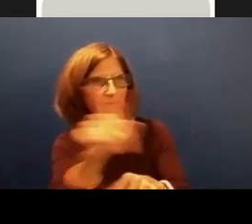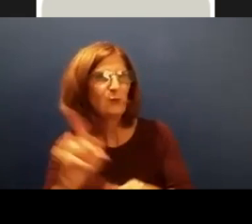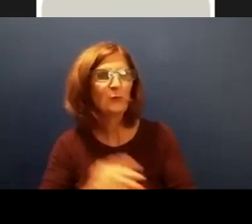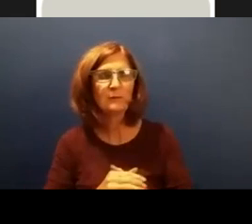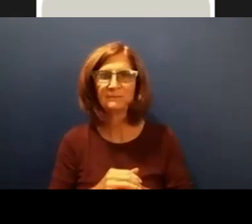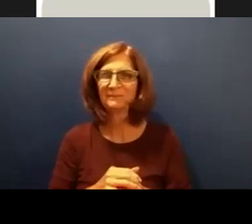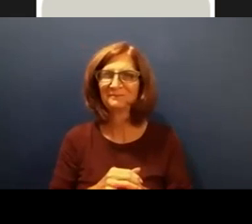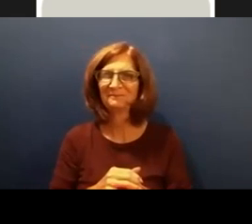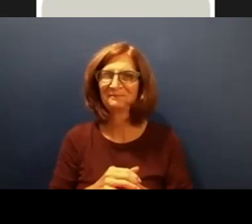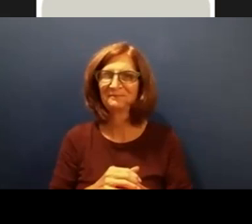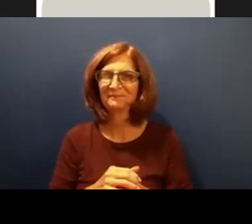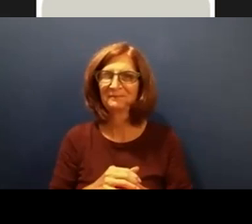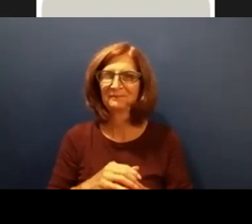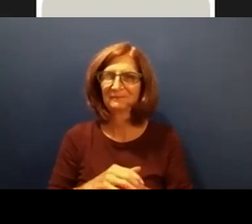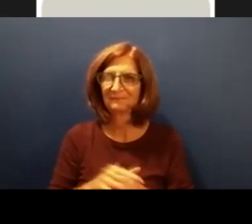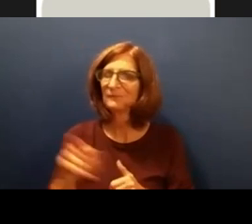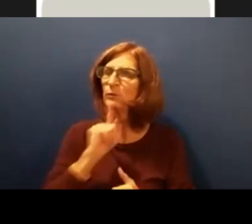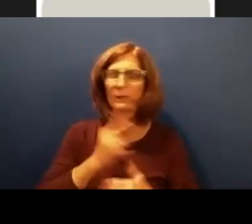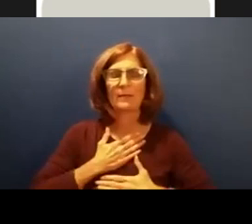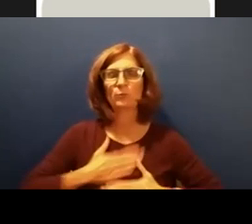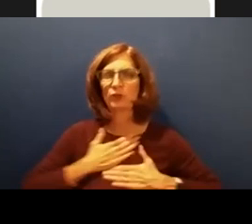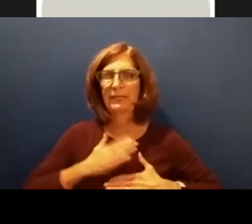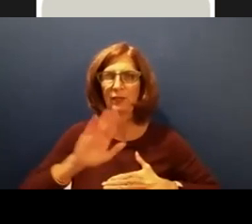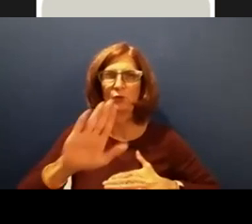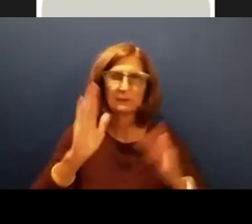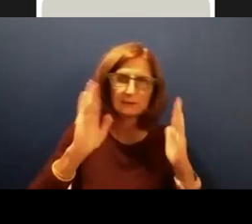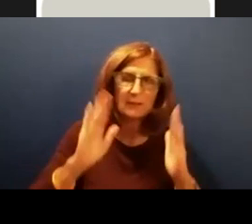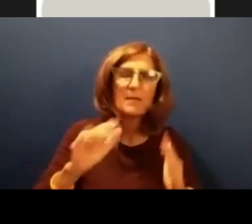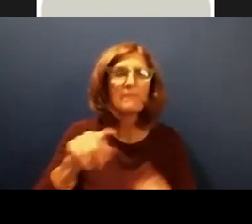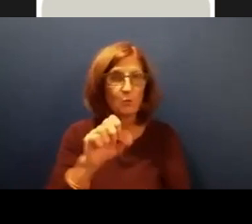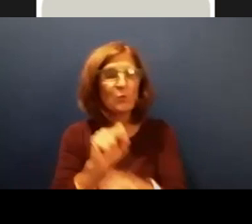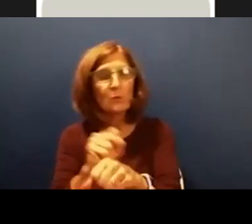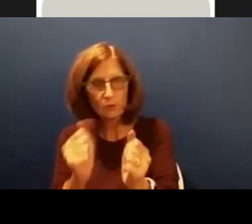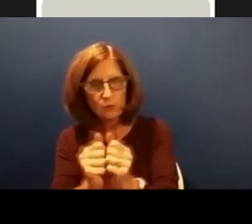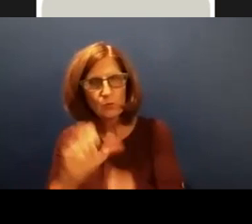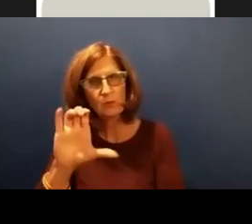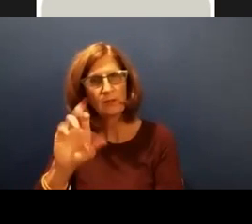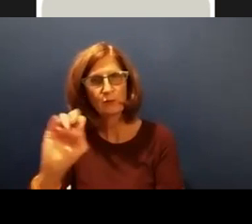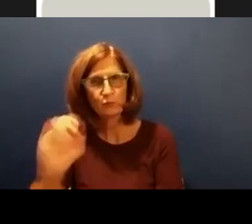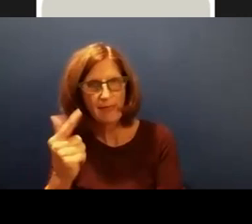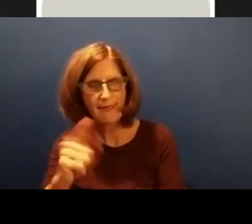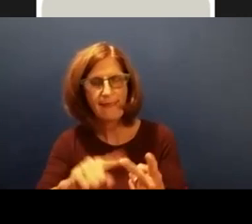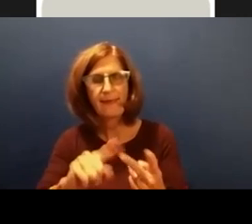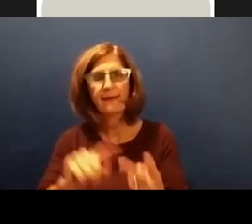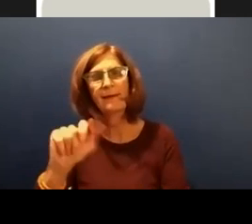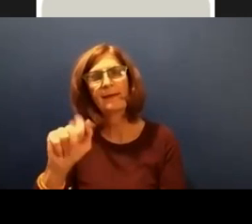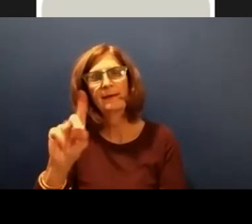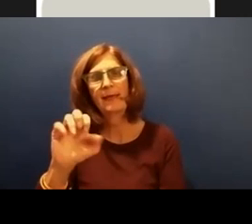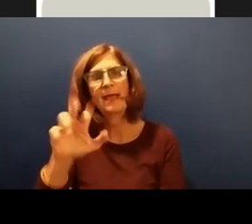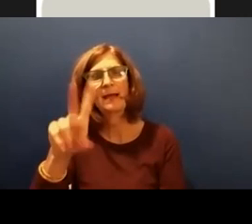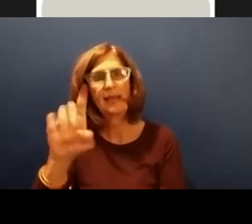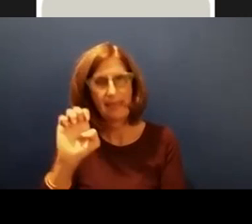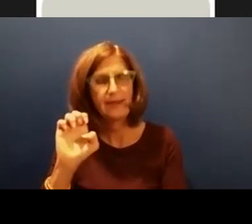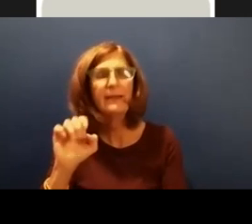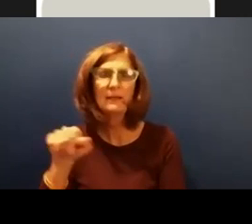Yeah, And, Chairman Williams was going to add, we appreciate it. We've worked very closely with Greg and Adelaide and the staff. I think we've provided them